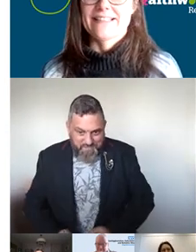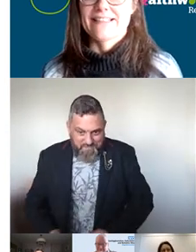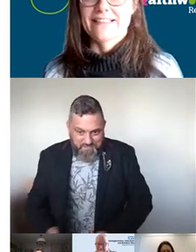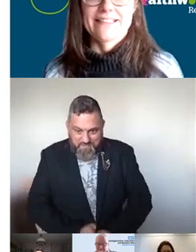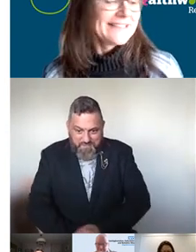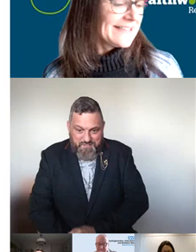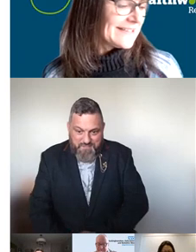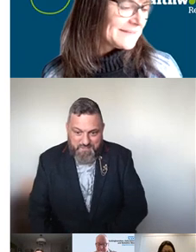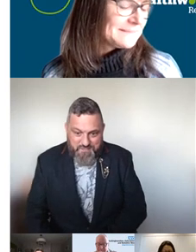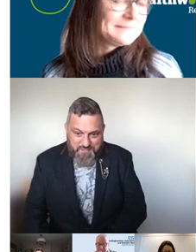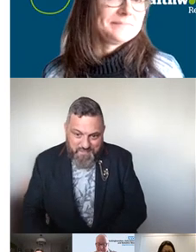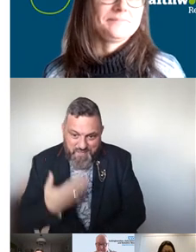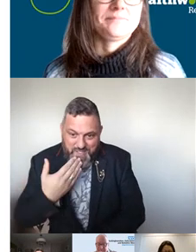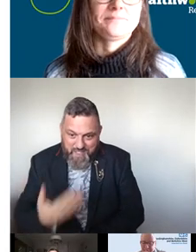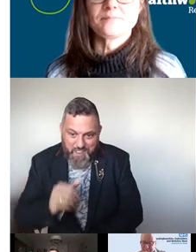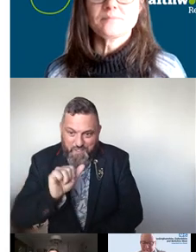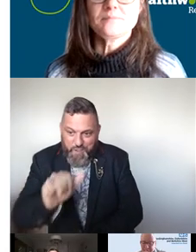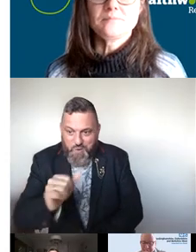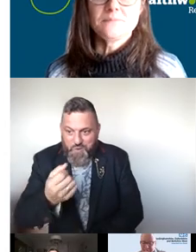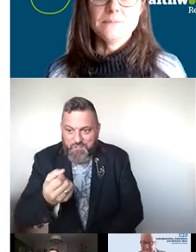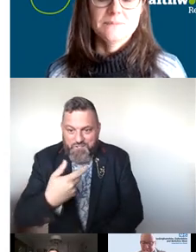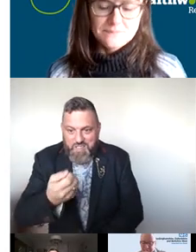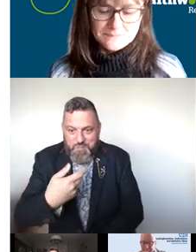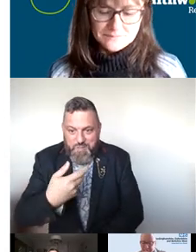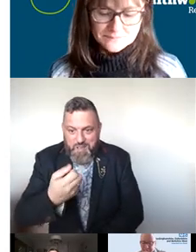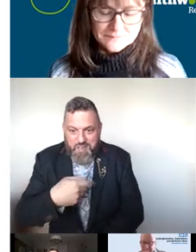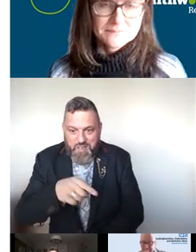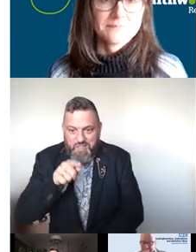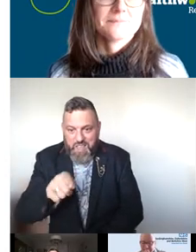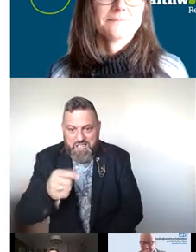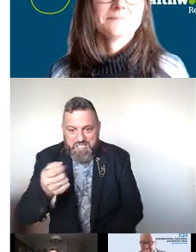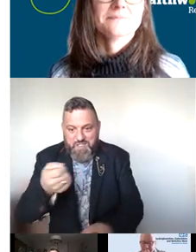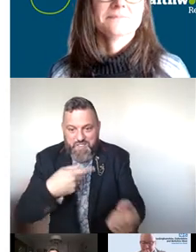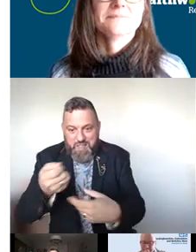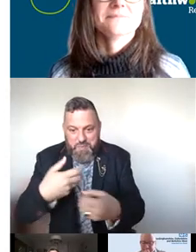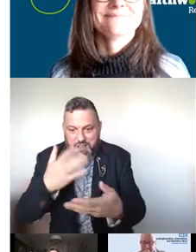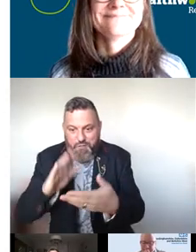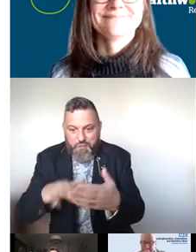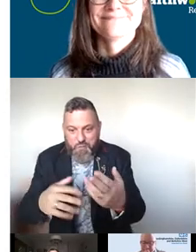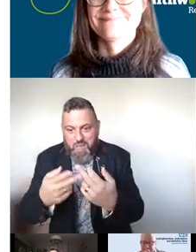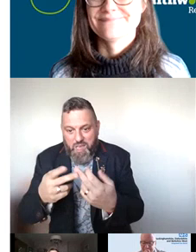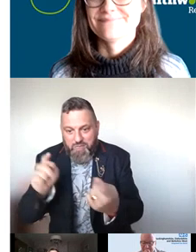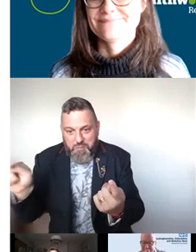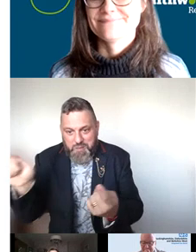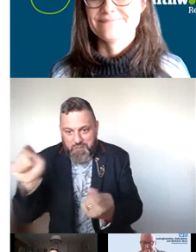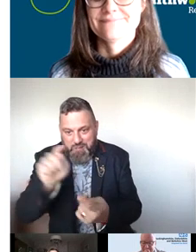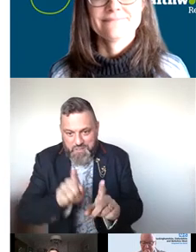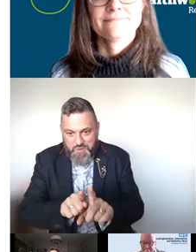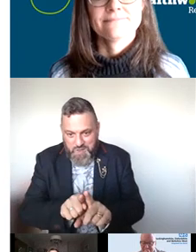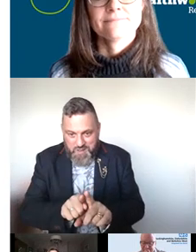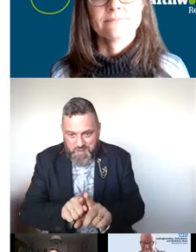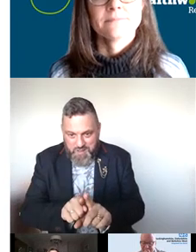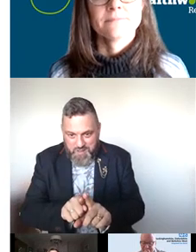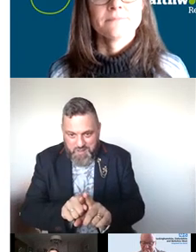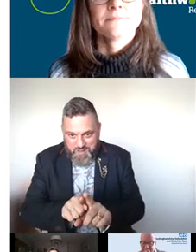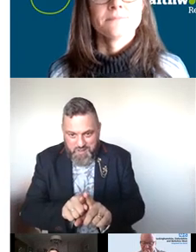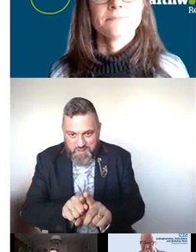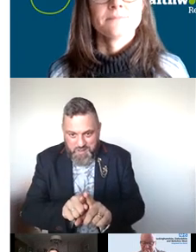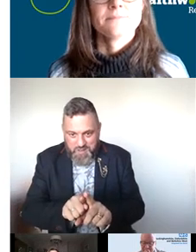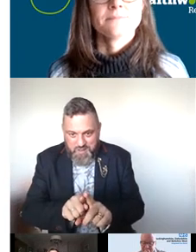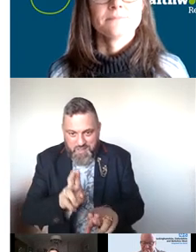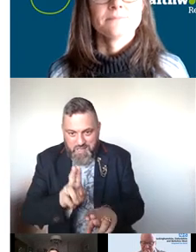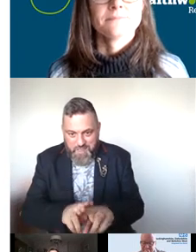Thank you very much for your feedback. That is feedback that we've had from a number of different sources. If I were to be able